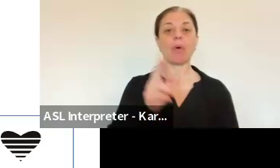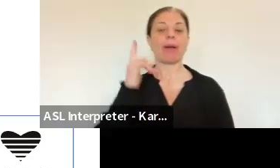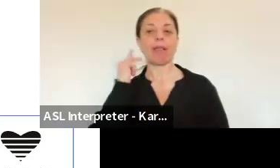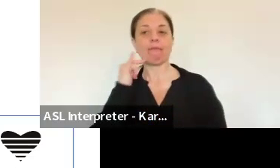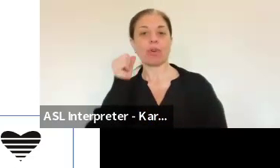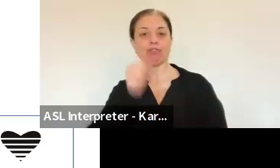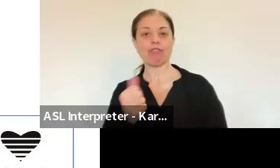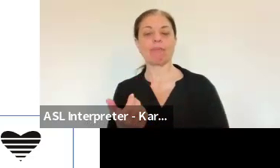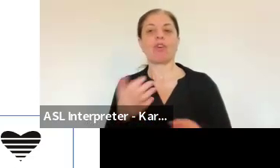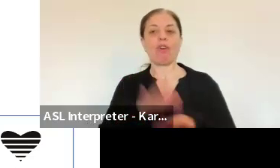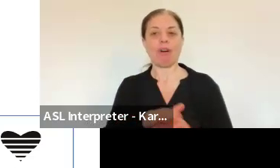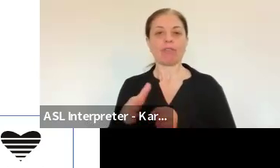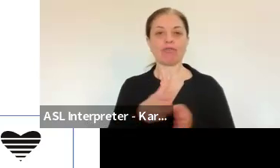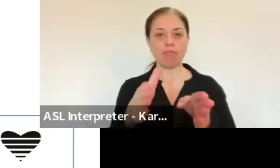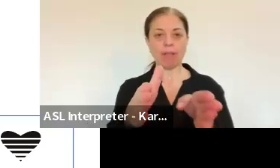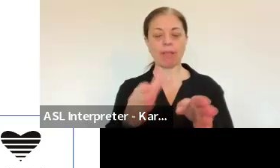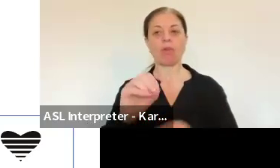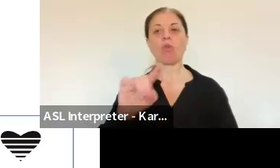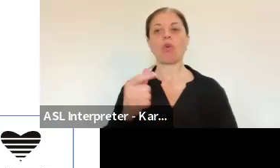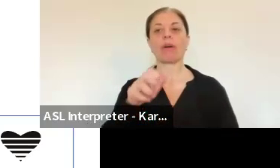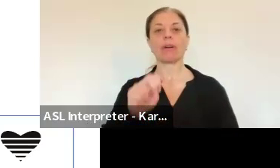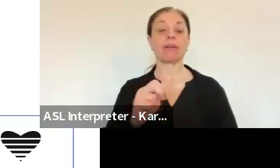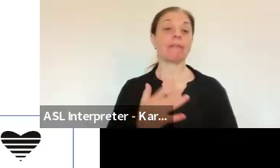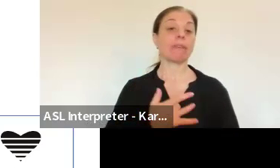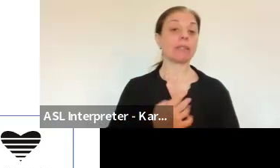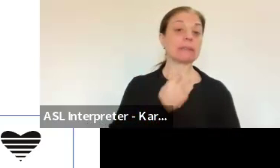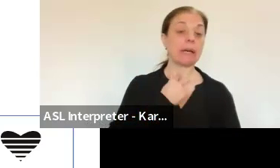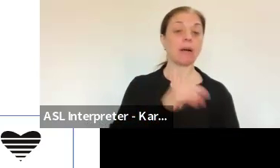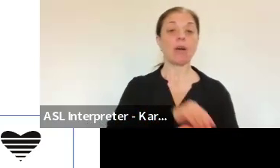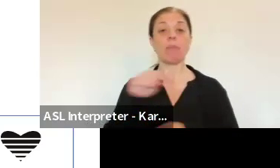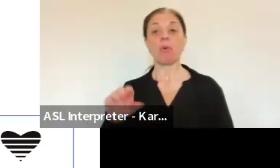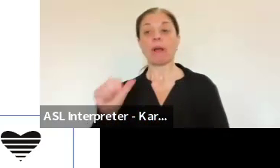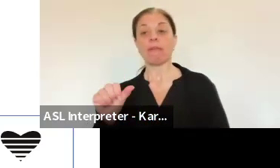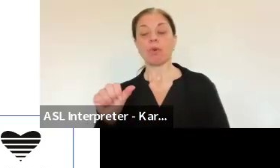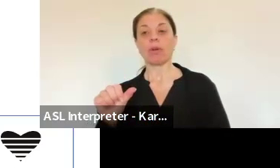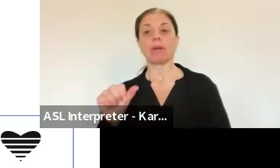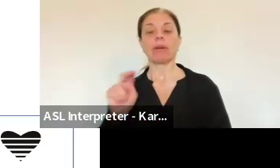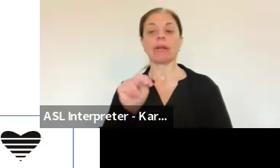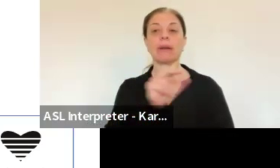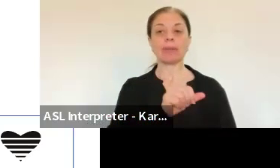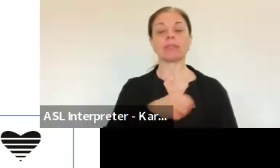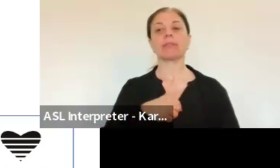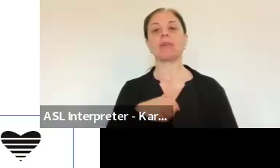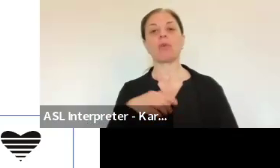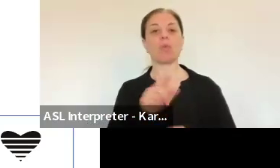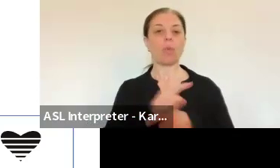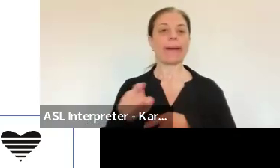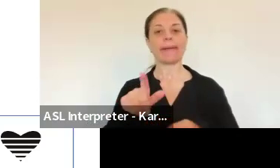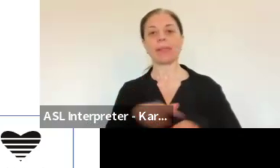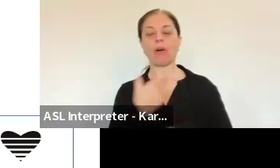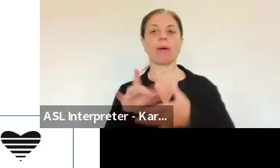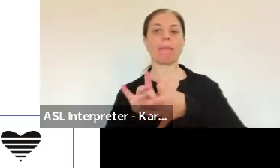Trail. Riley Thomas is feeling stuck. She's moved from California to Nebraska. She's on a week-long Oregon Trail family